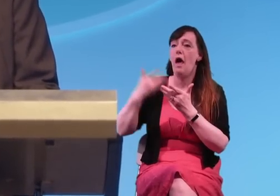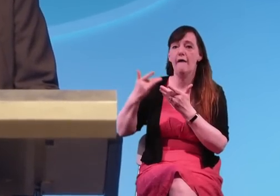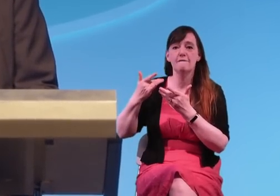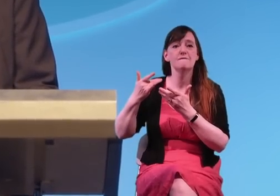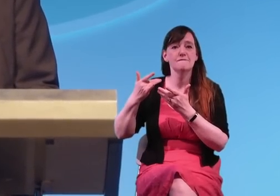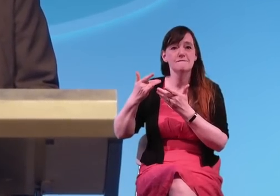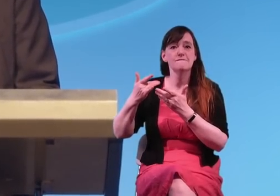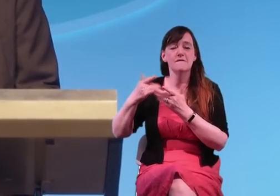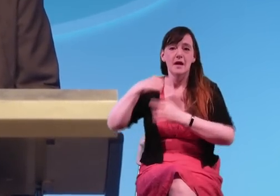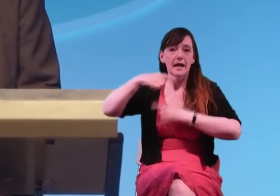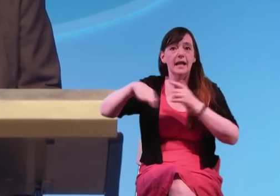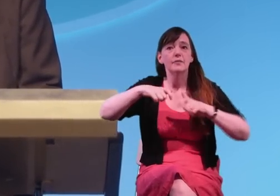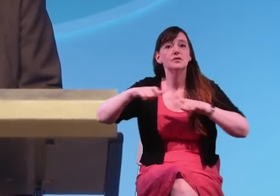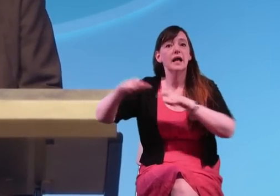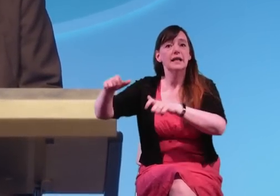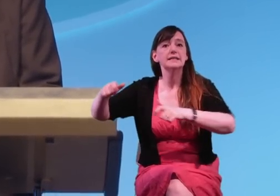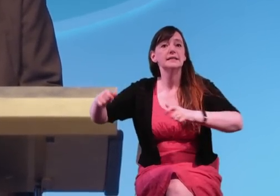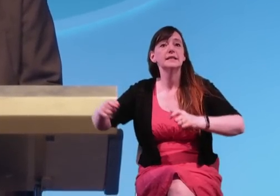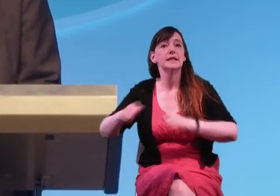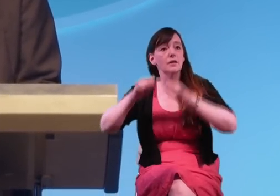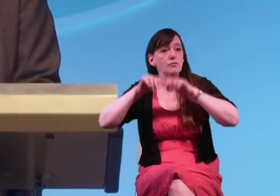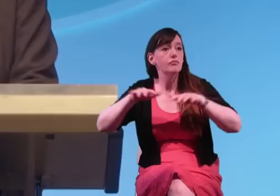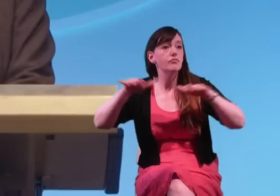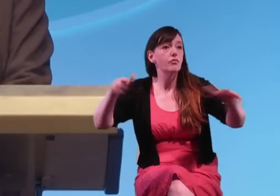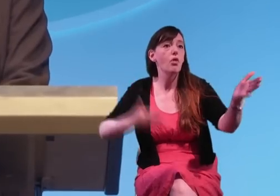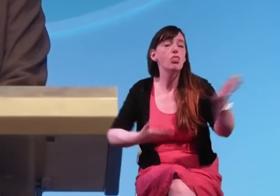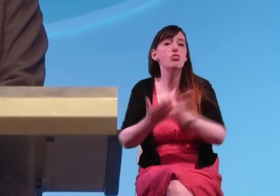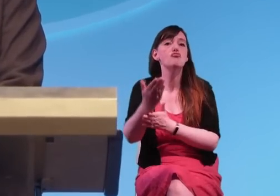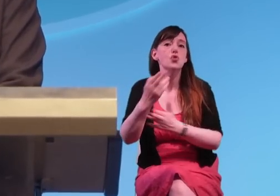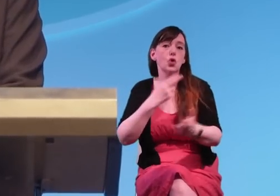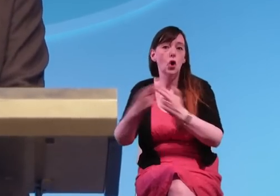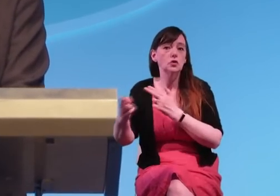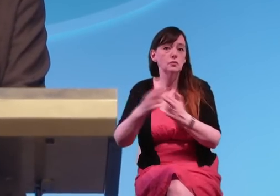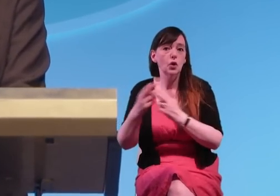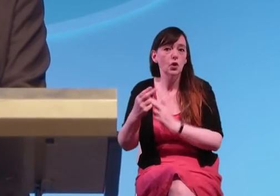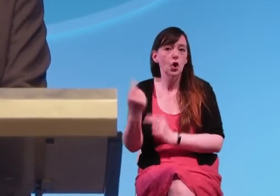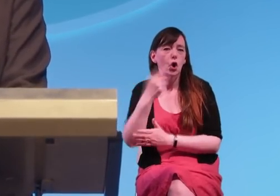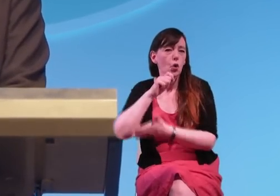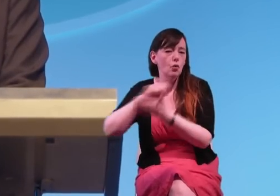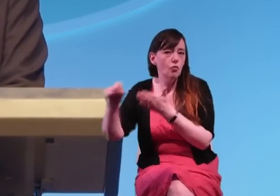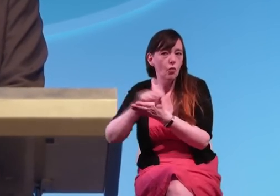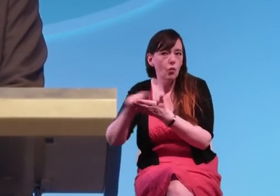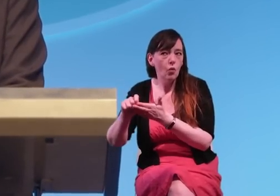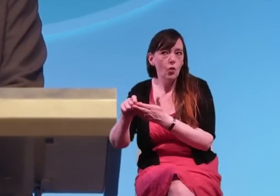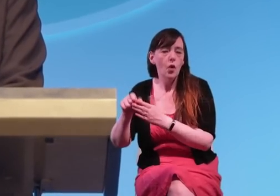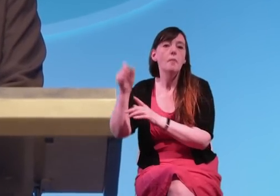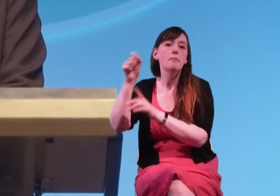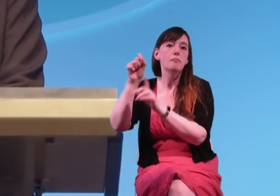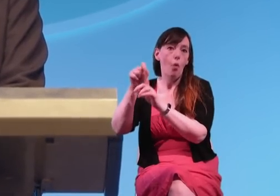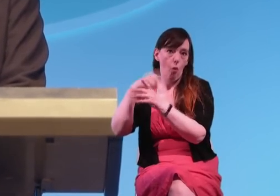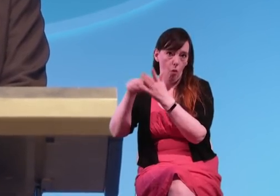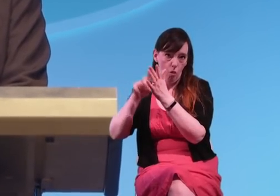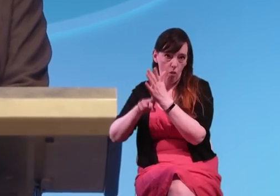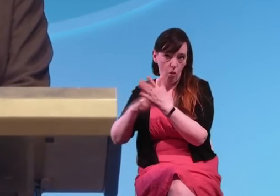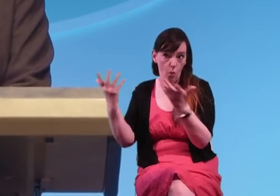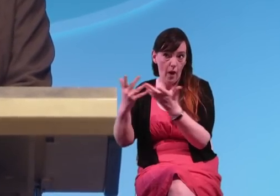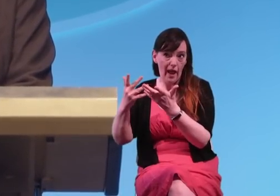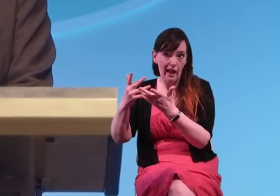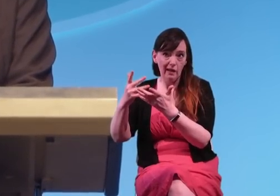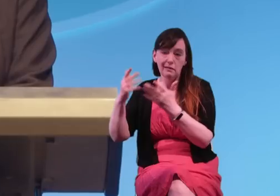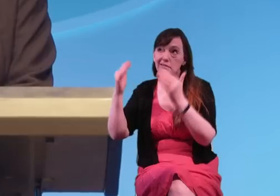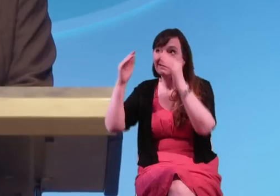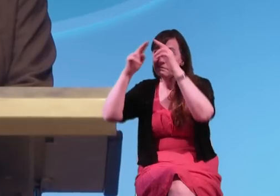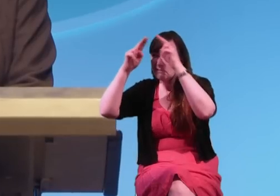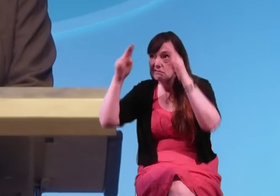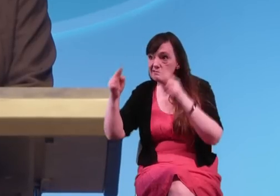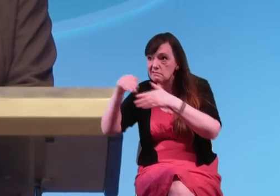light through the gospel. And who's writing that? Paul. Where is he? In the dungeon. Presumably, he